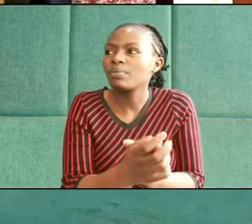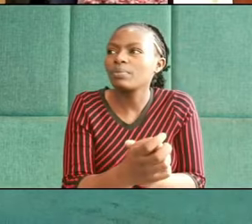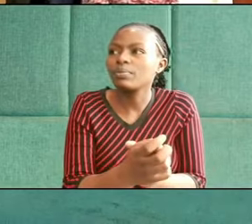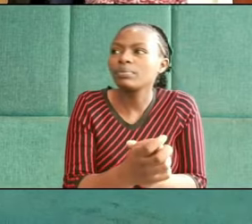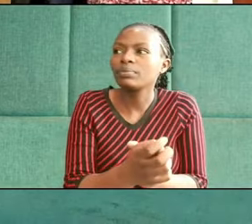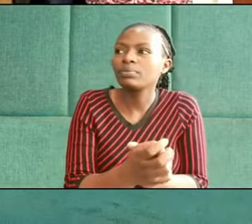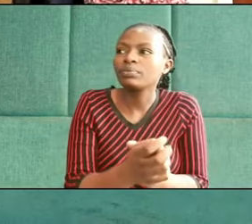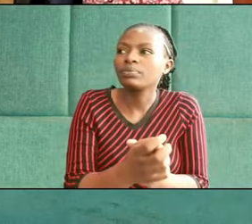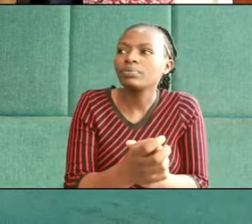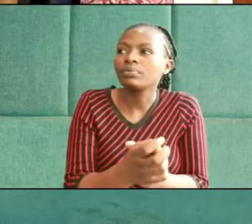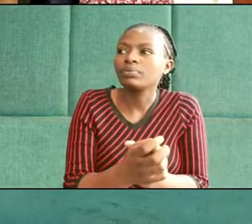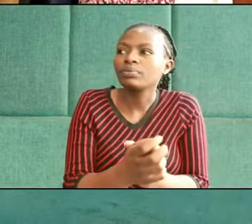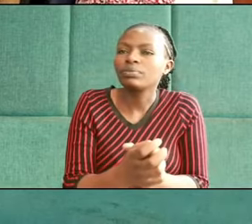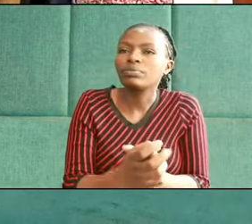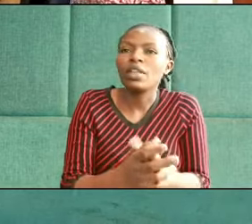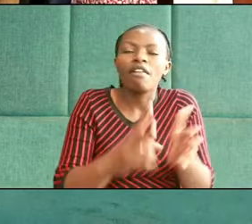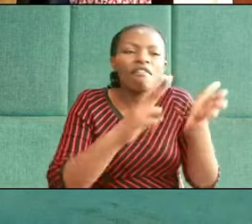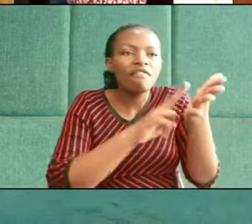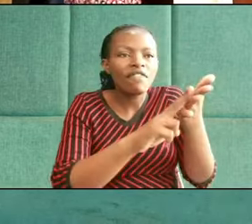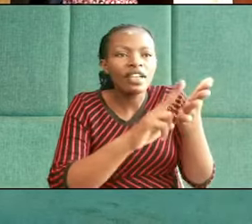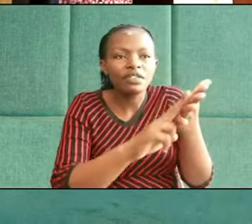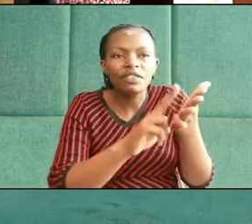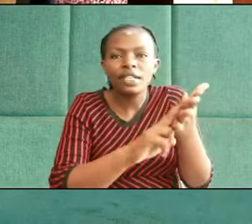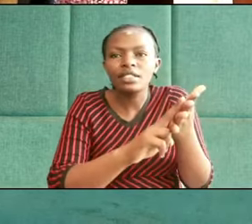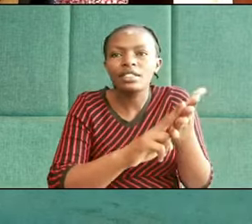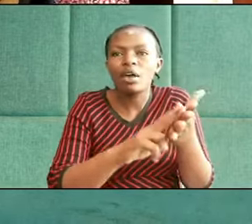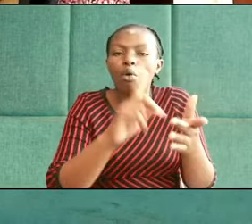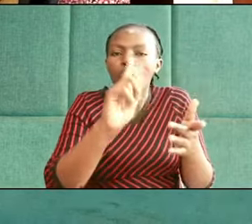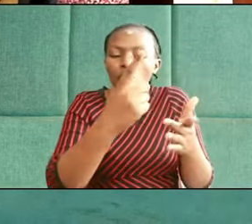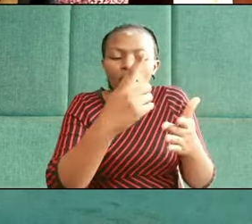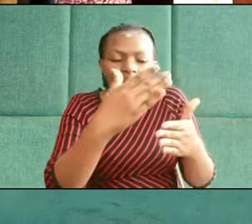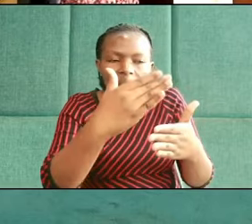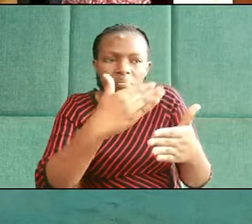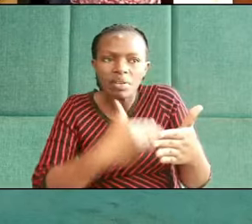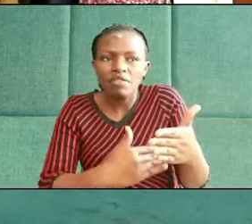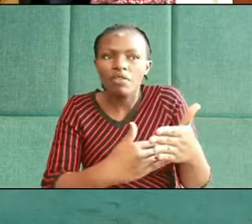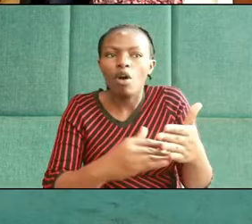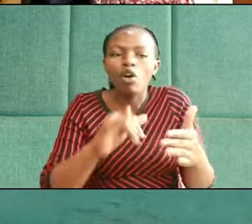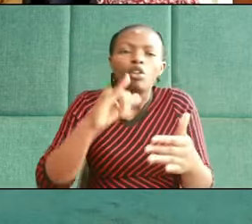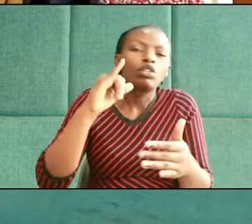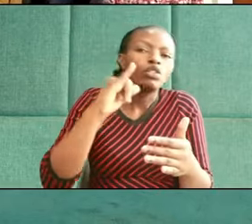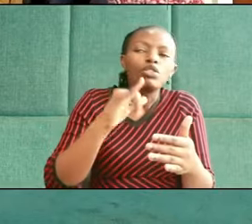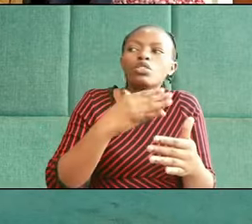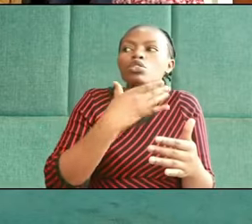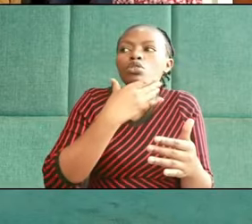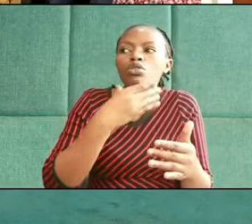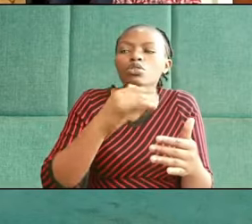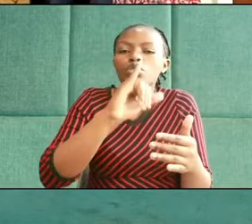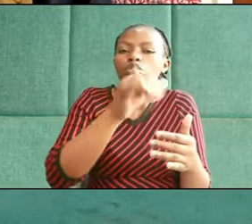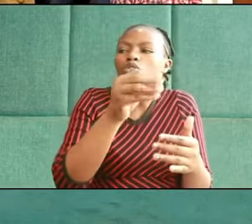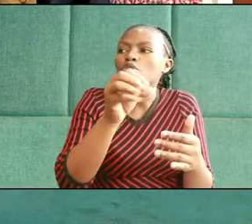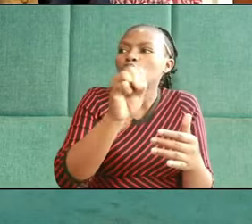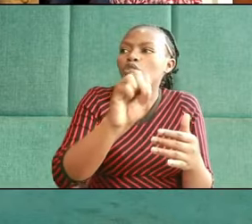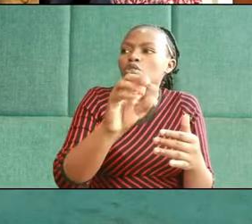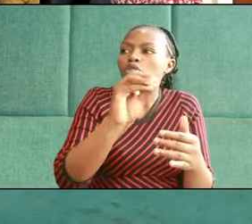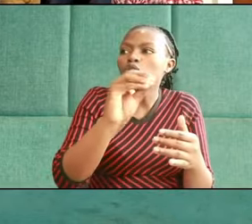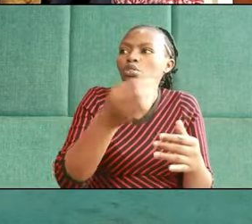The command came one verse before. It was in Joshua chapter 1, verse 8.